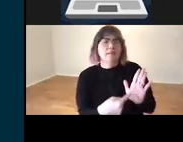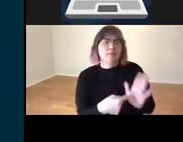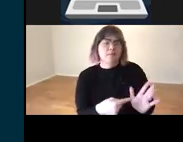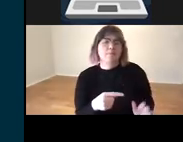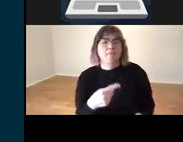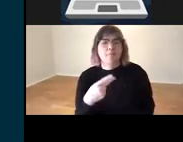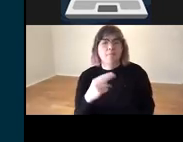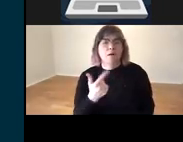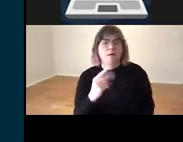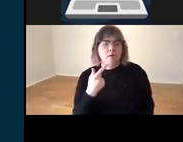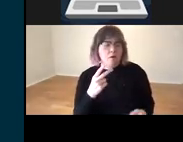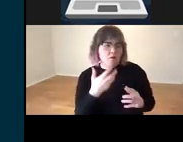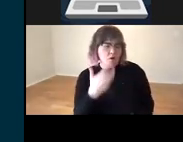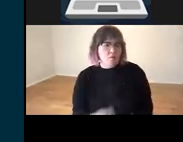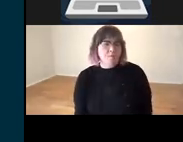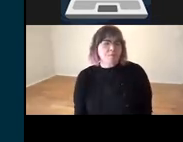call.